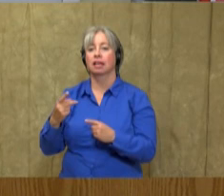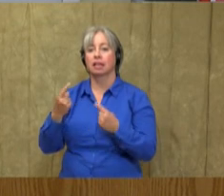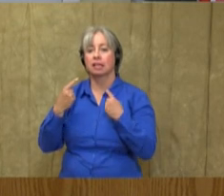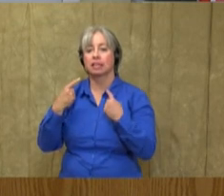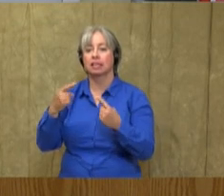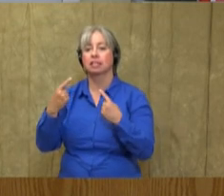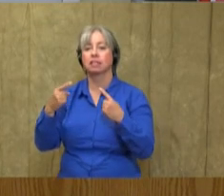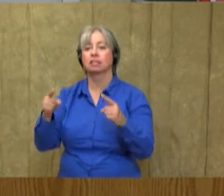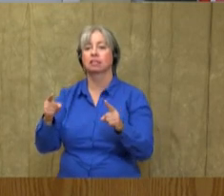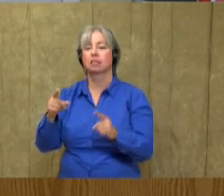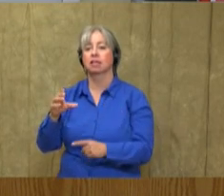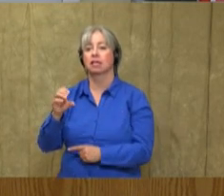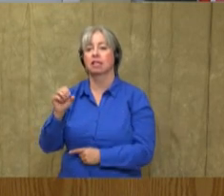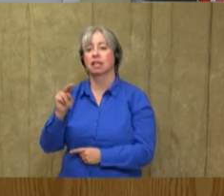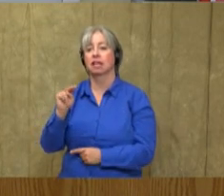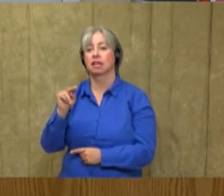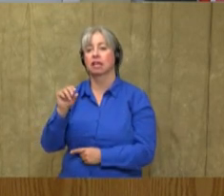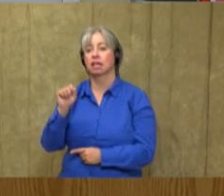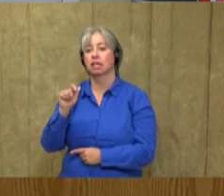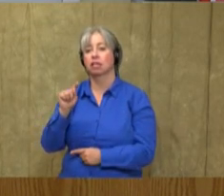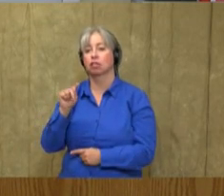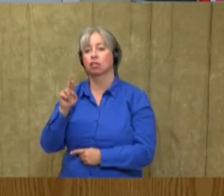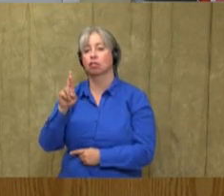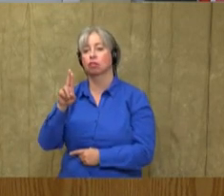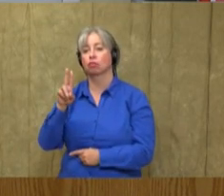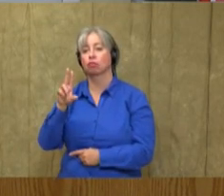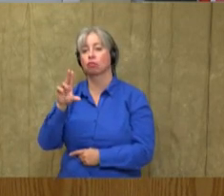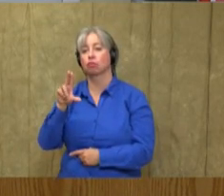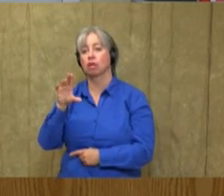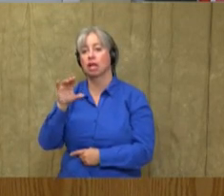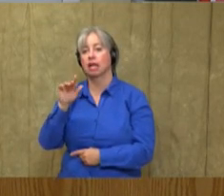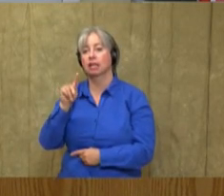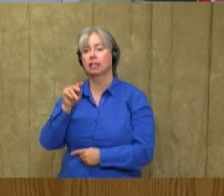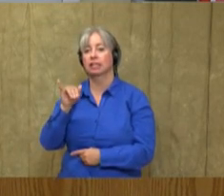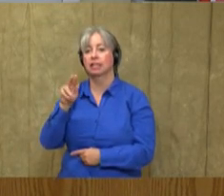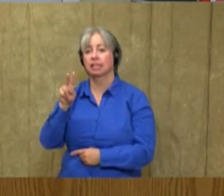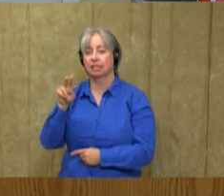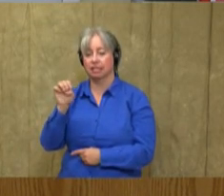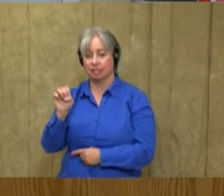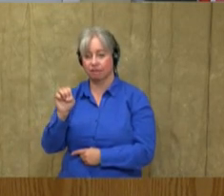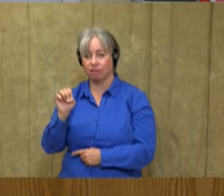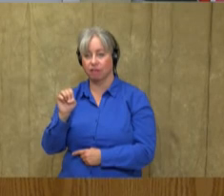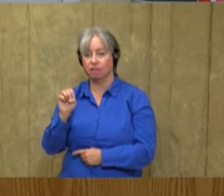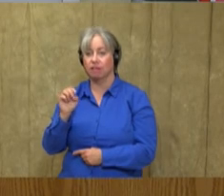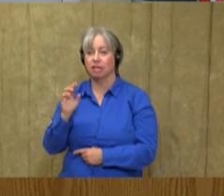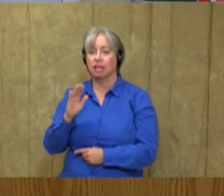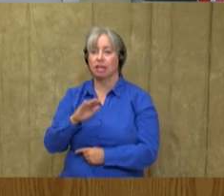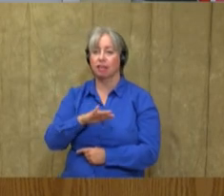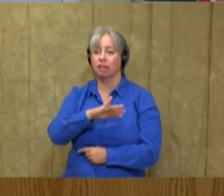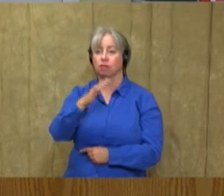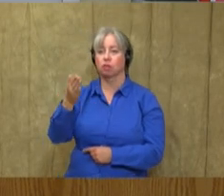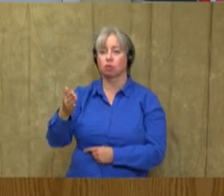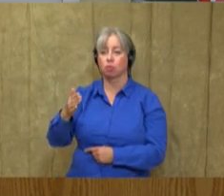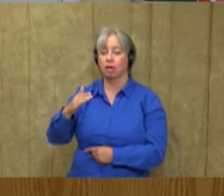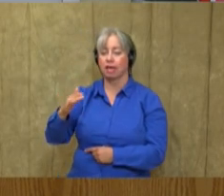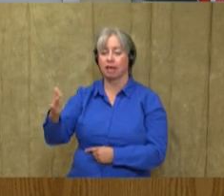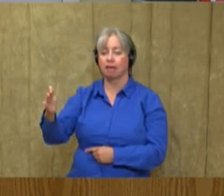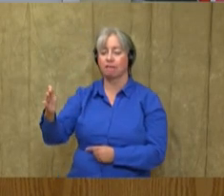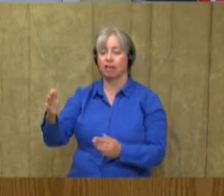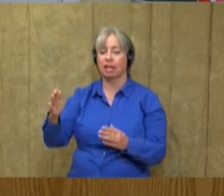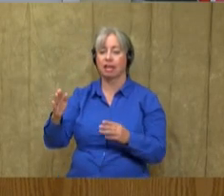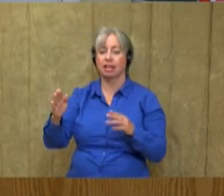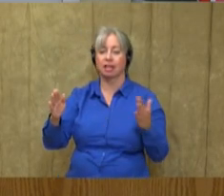other end, if I have a wave coming in at one wavelength and I send the other wavelength in at a different